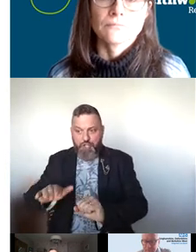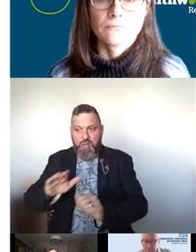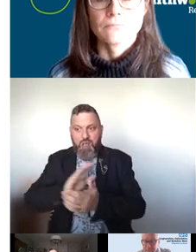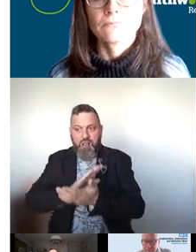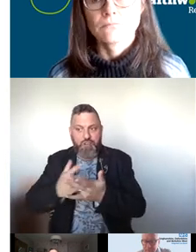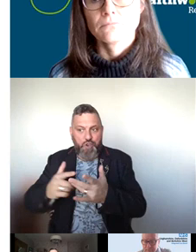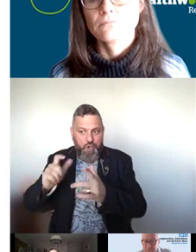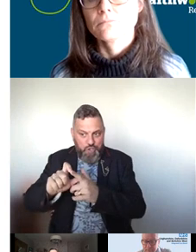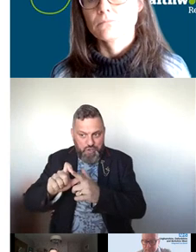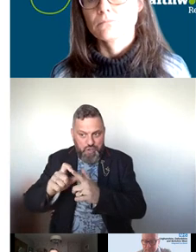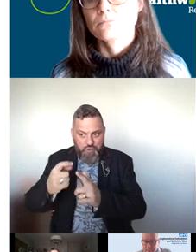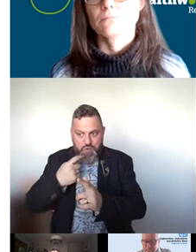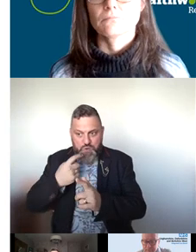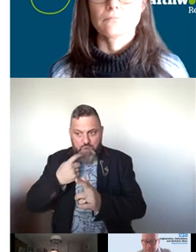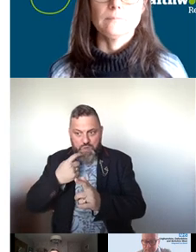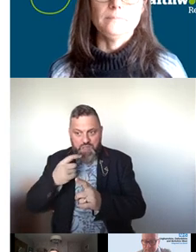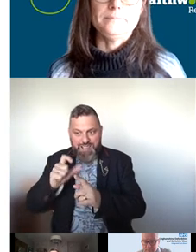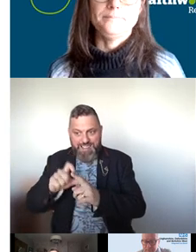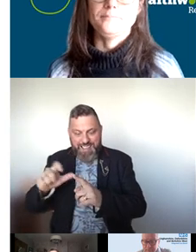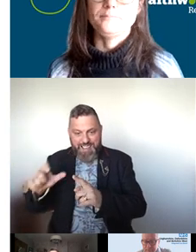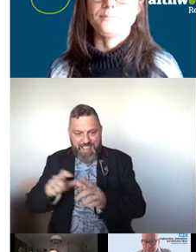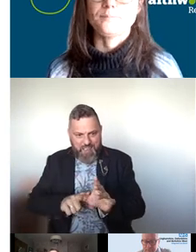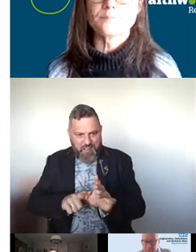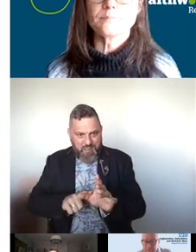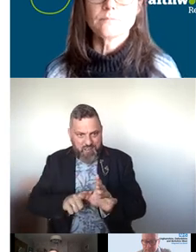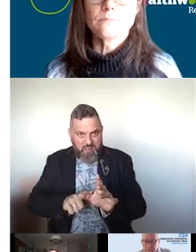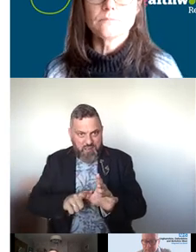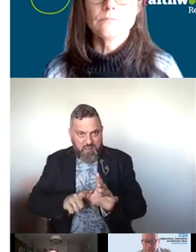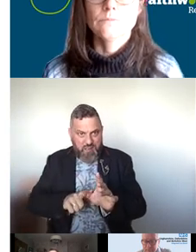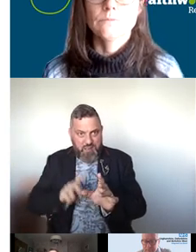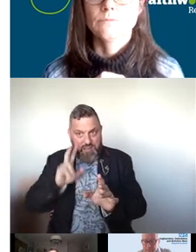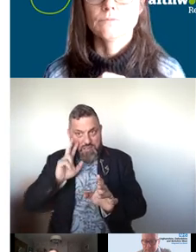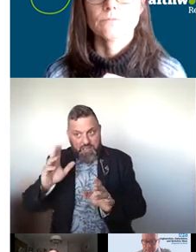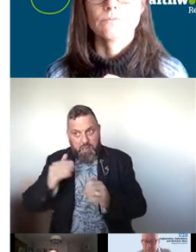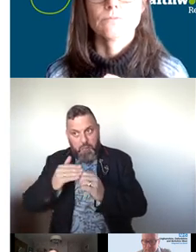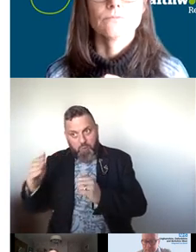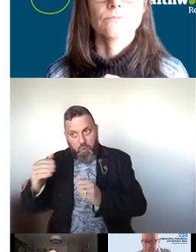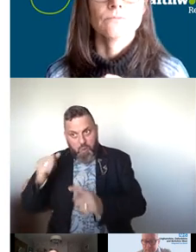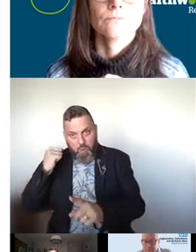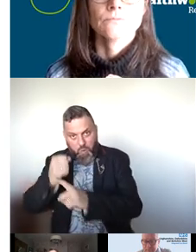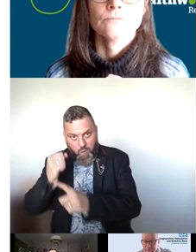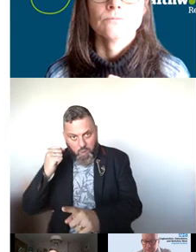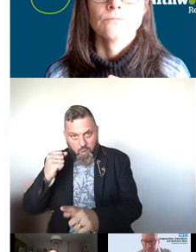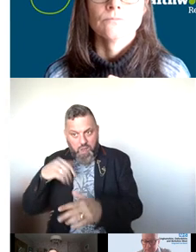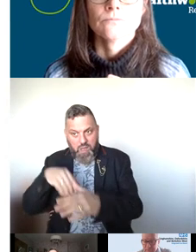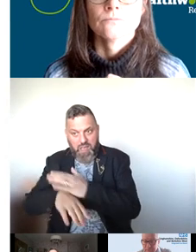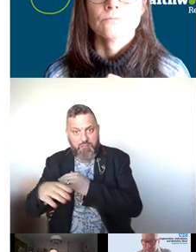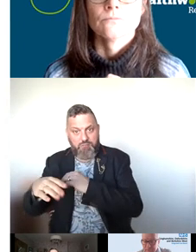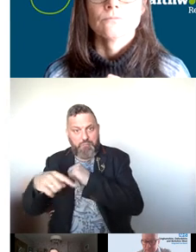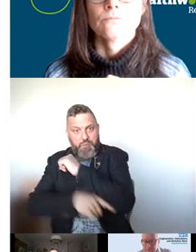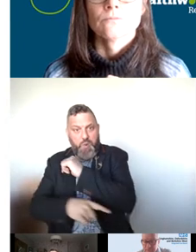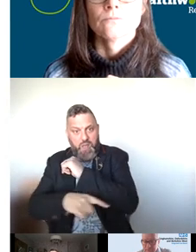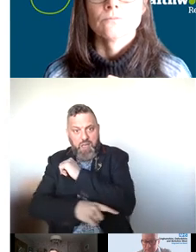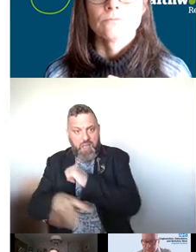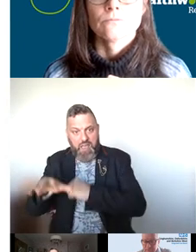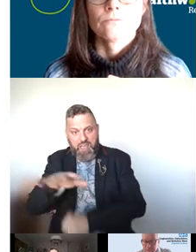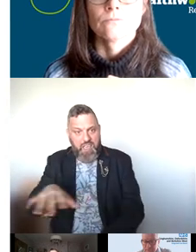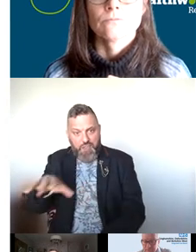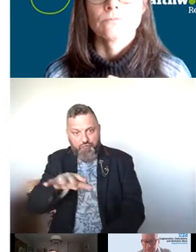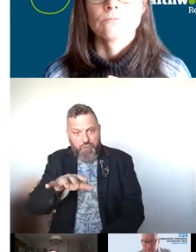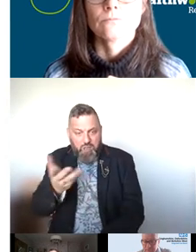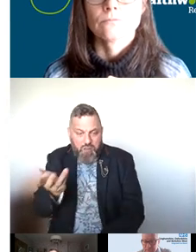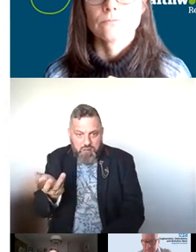childhood tooth decay. We do, as most health inequalities, see higher impact in areas of deprivation. And what is